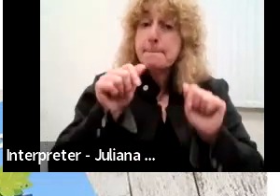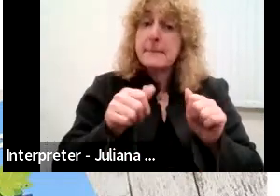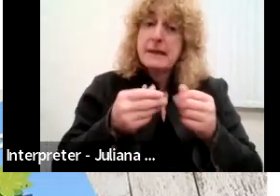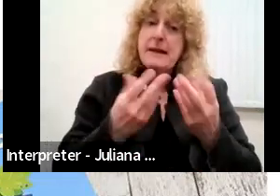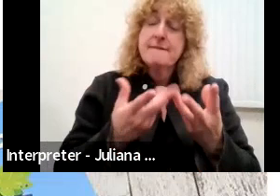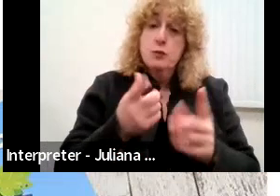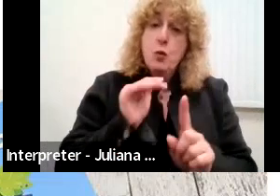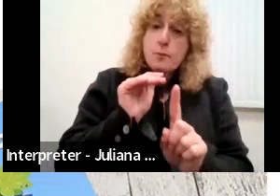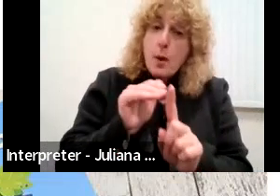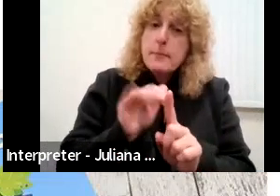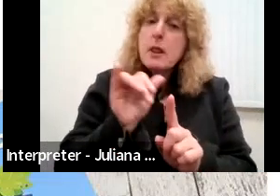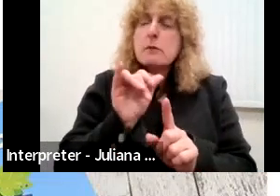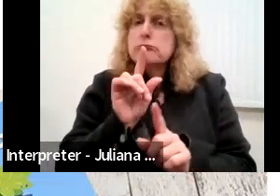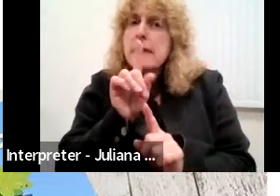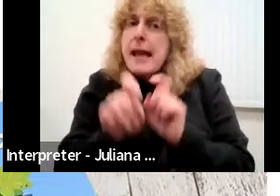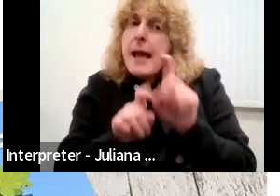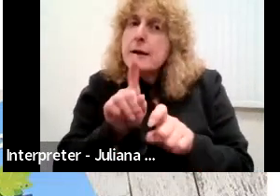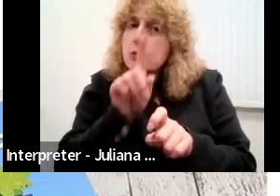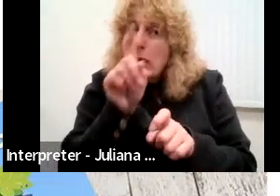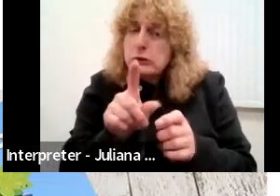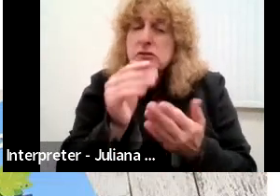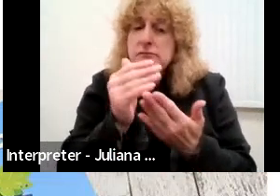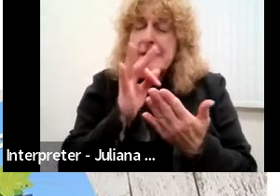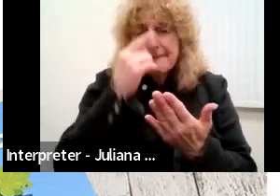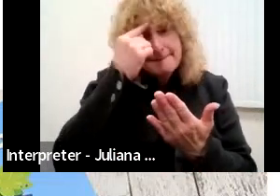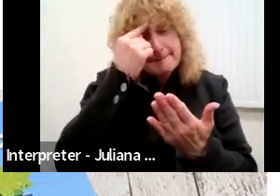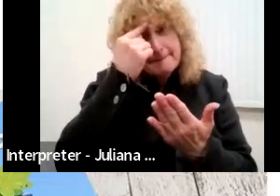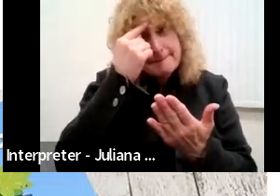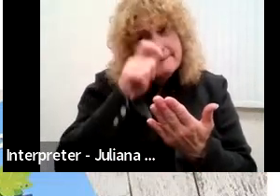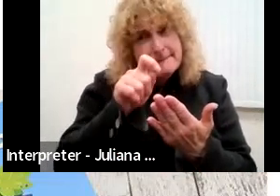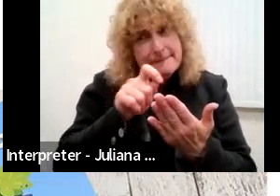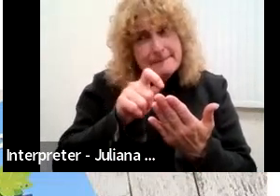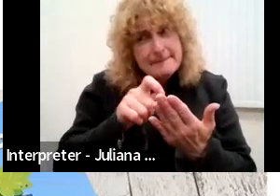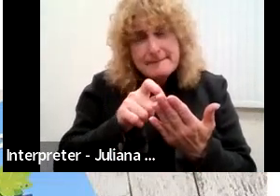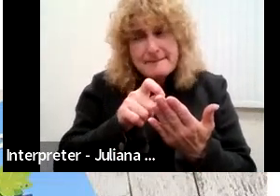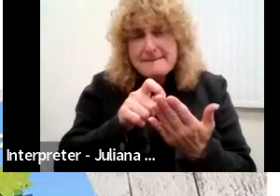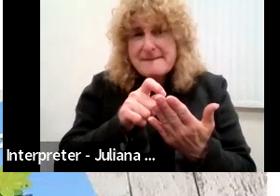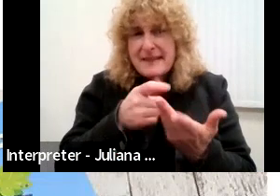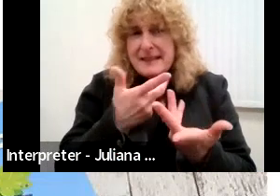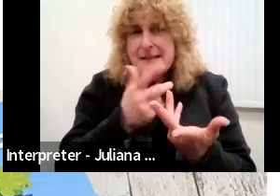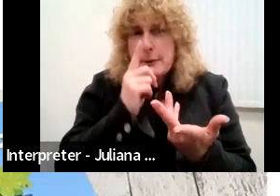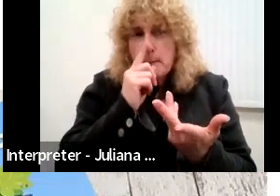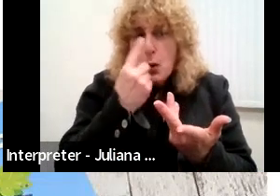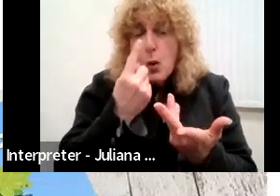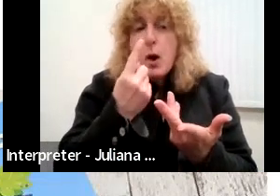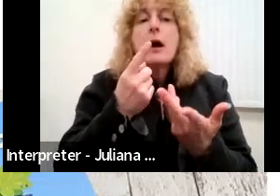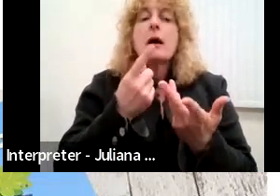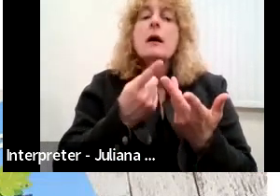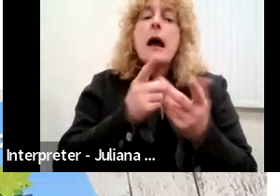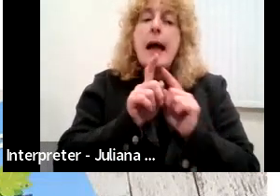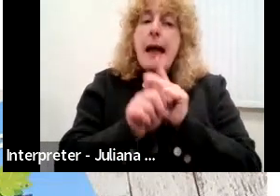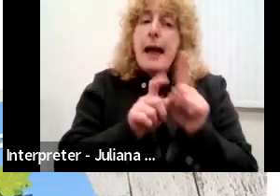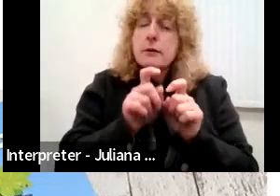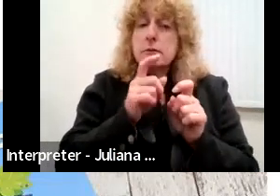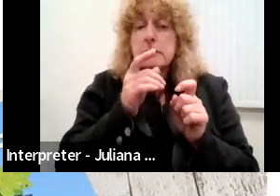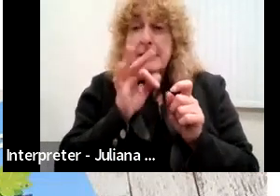prompts. So they will ask you questions so that if just journaling in itself may be boring, but they find it helpful